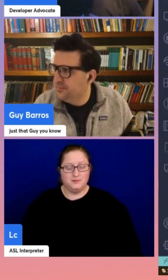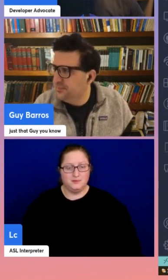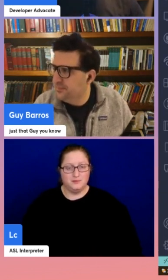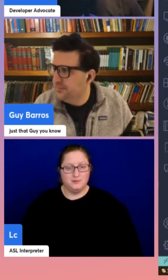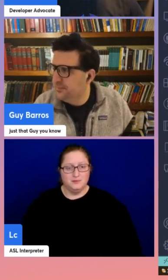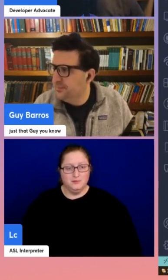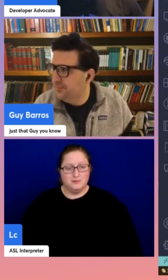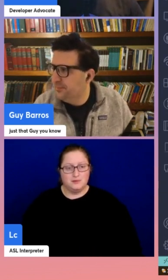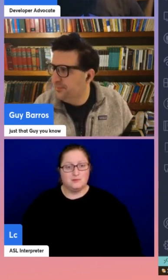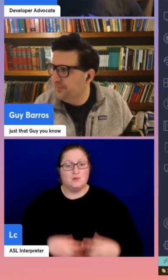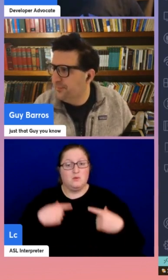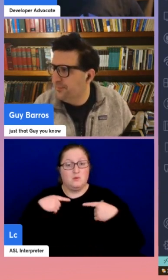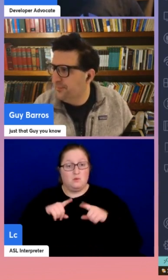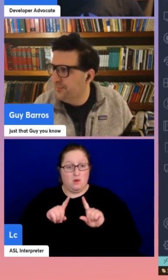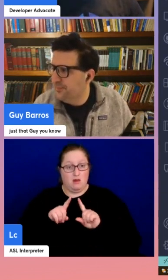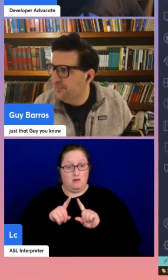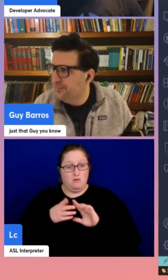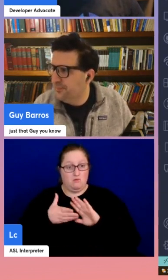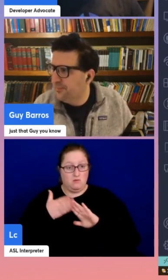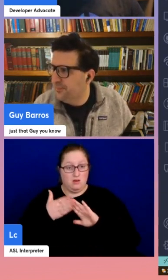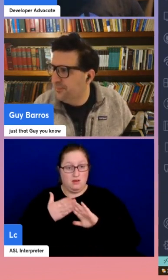Okay, so whilst this is running,